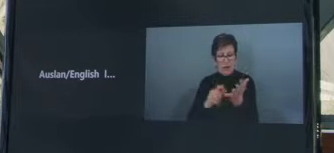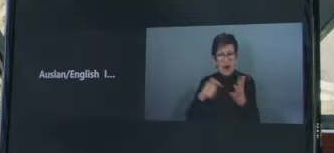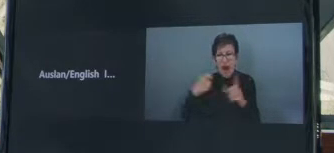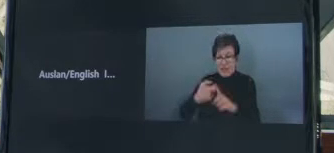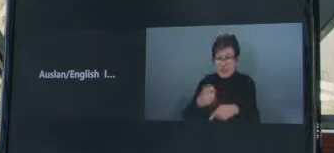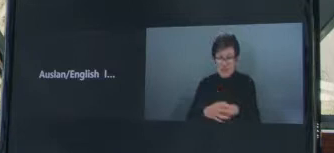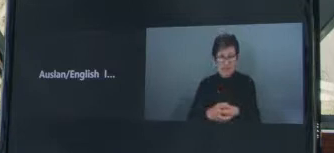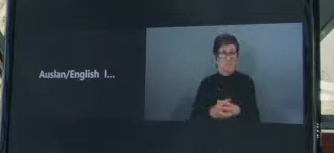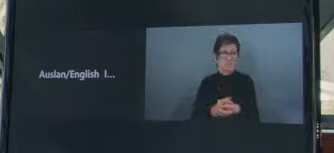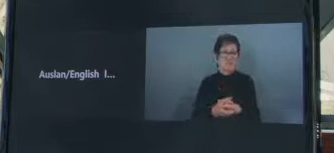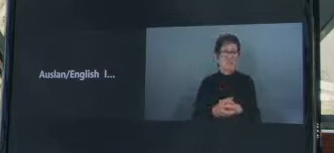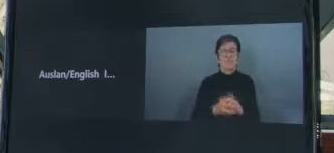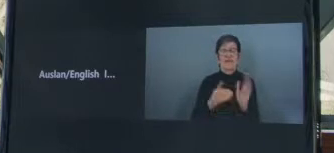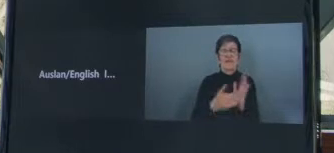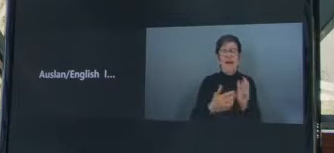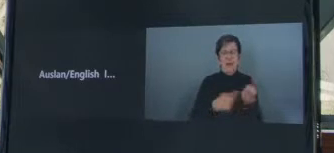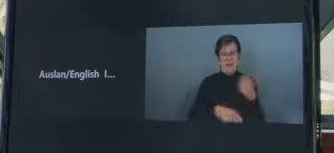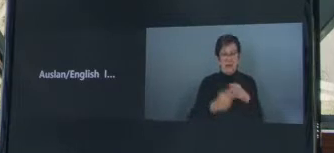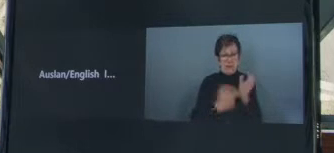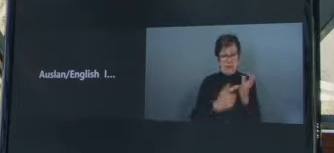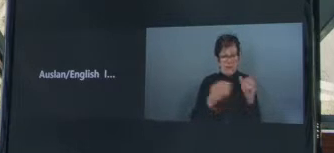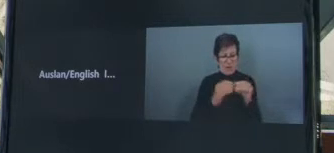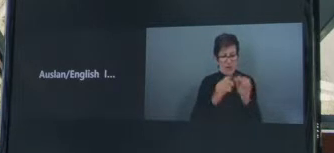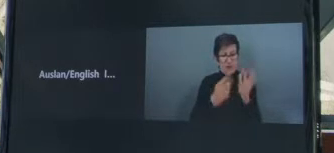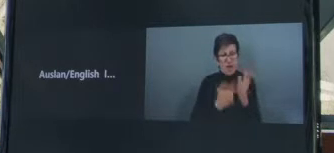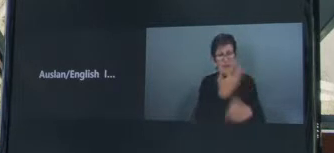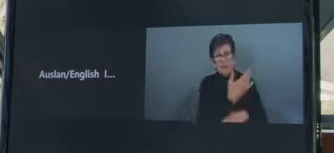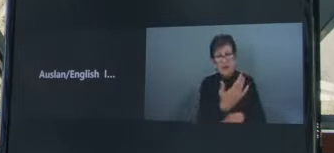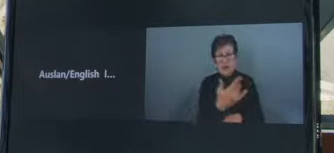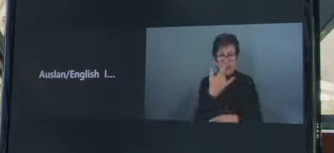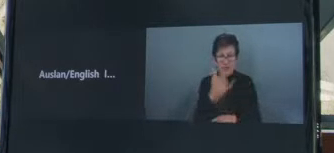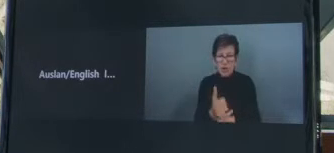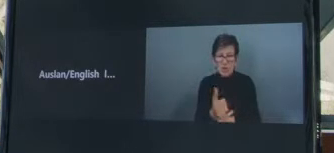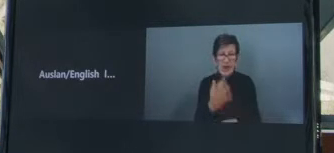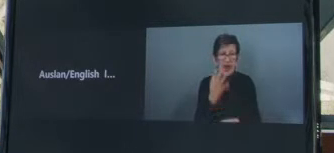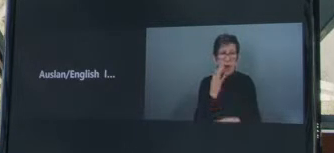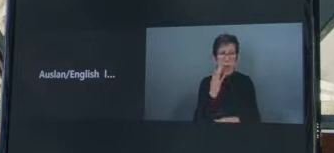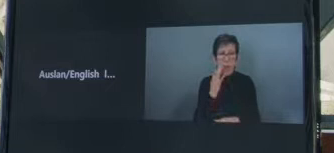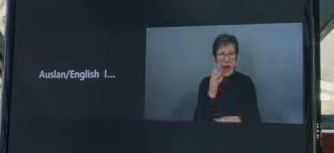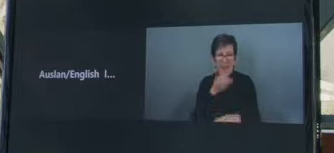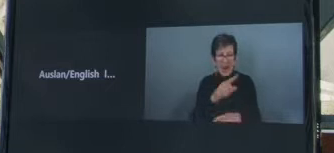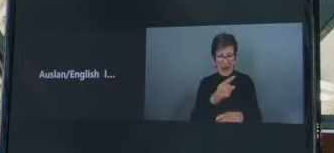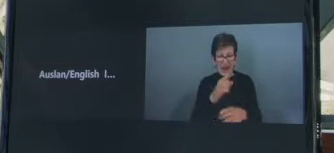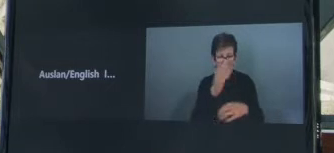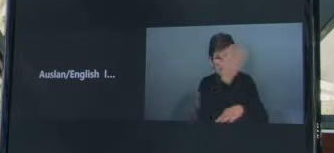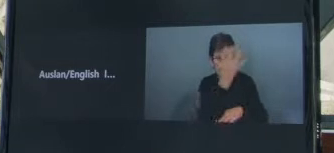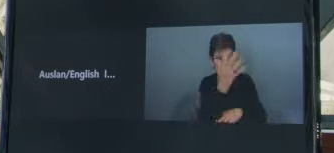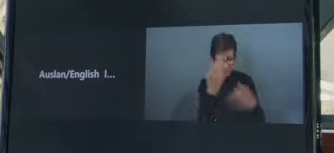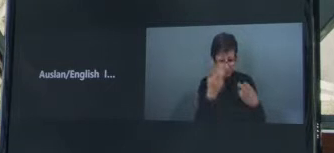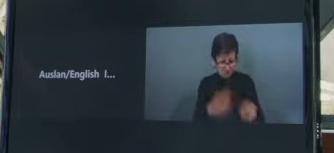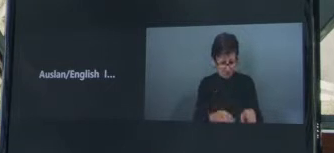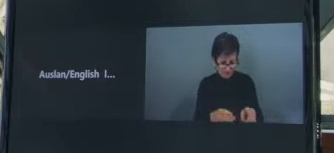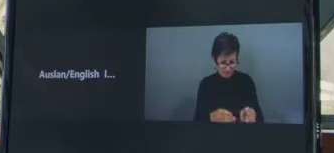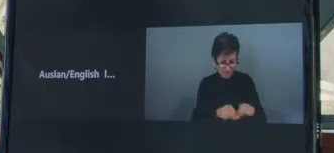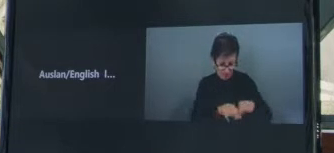anything after the rubber tree has reached the end of its life cycle because its rhizosphere is incredibly destructive. One can